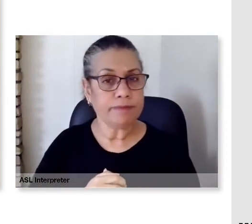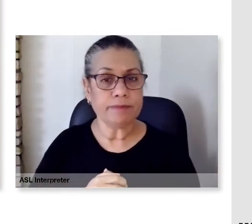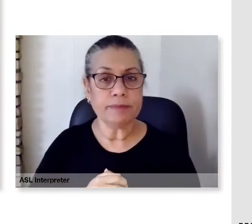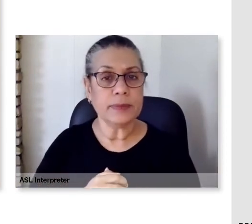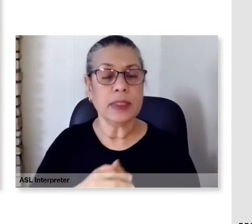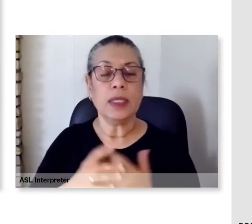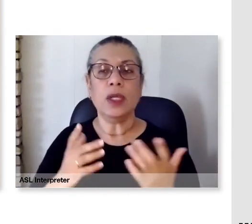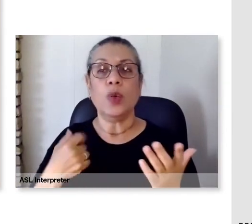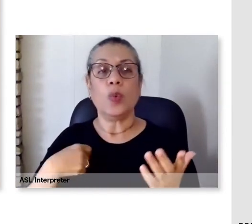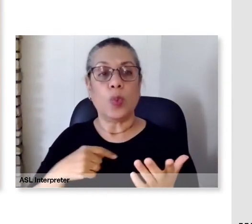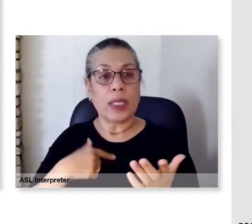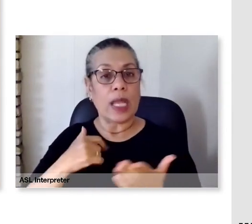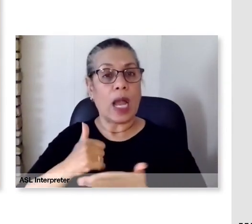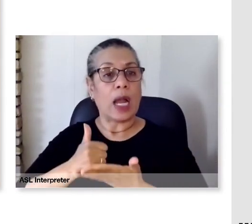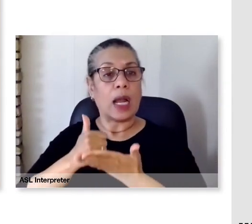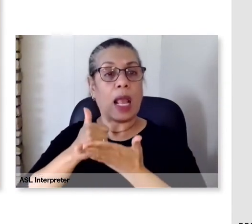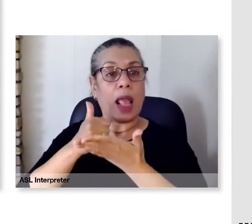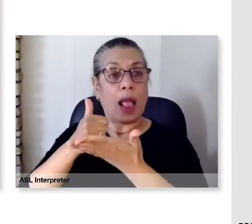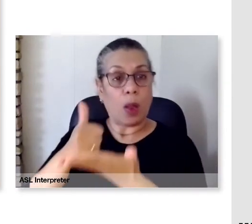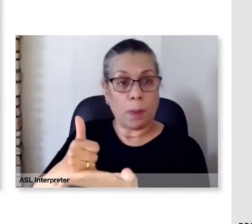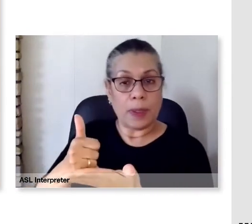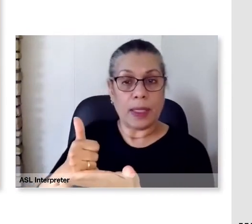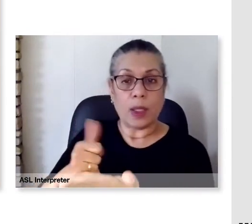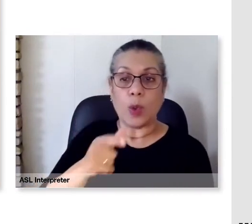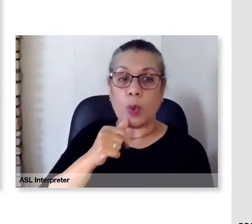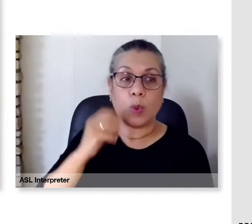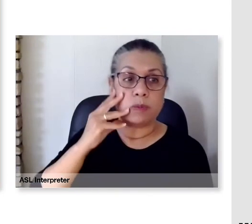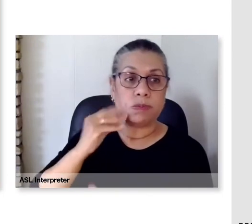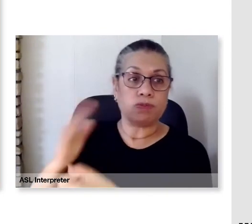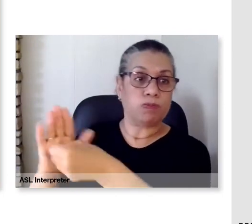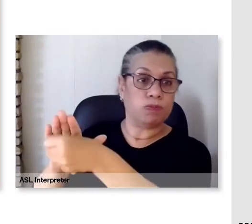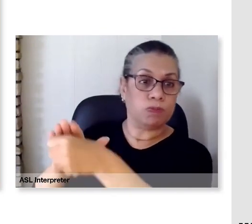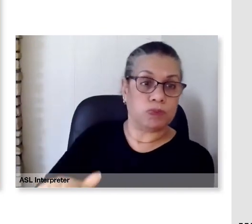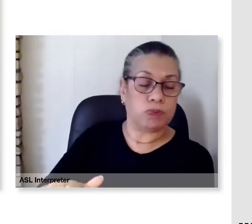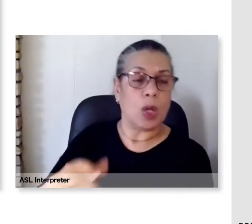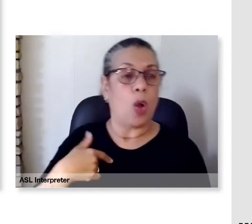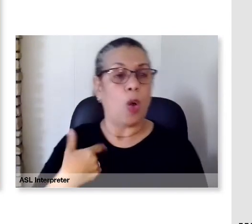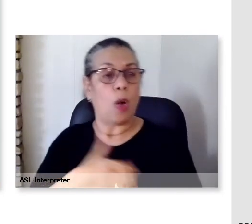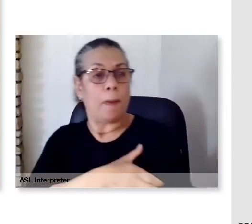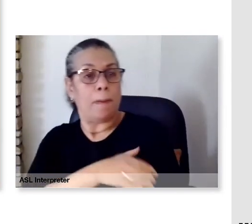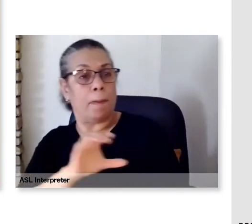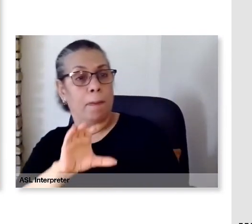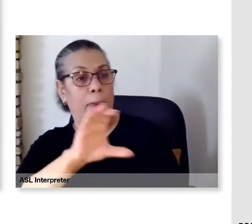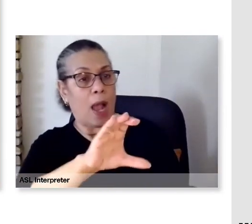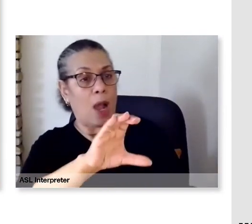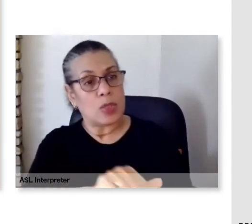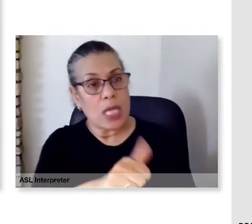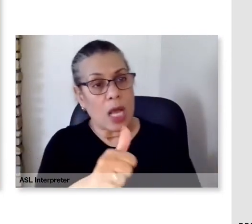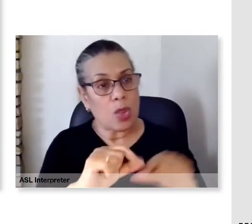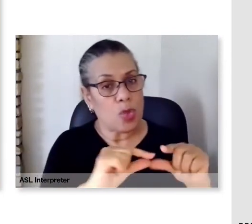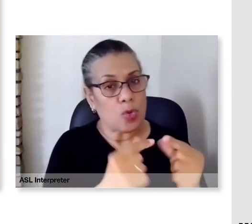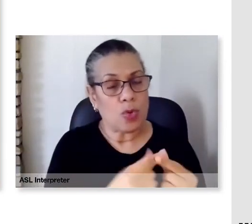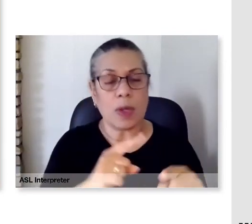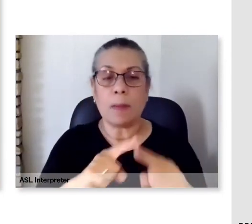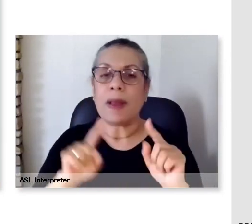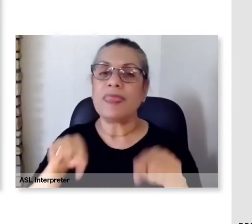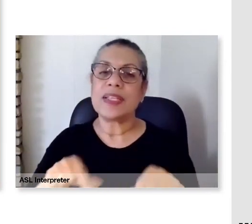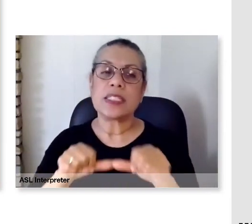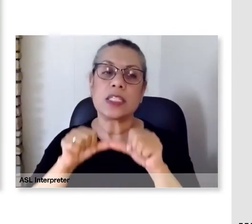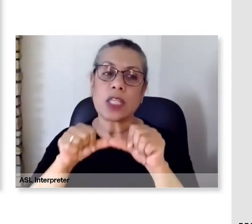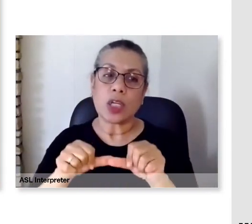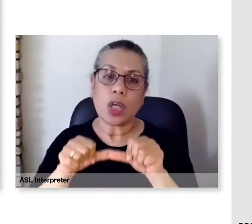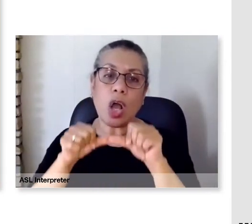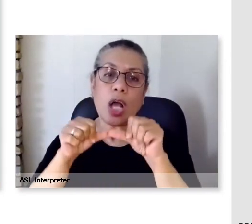we're helping the oppressed or empowering, you know, certain groups, but it's an ongoing battle. It's an ongoing form